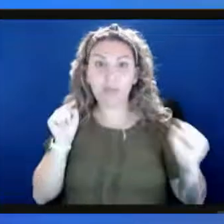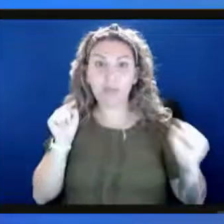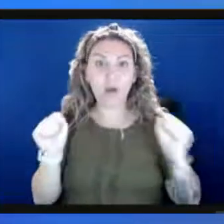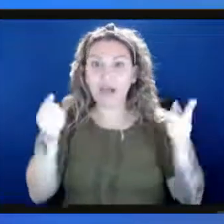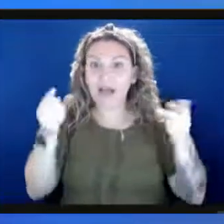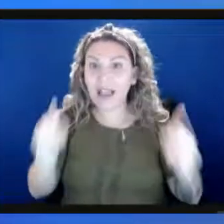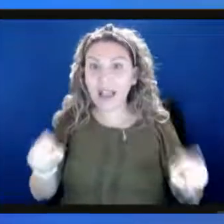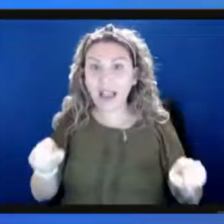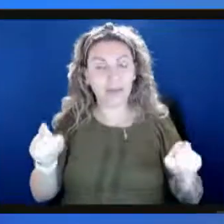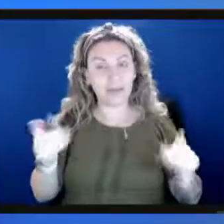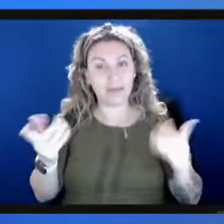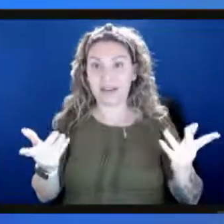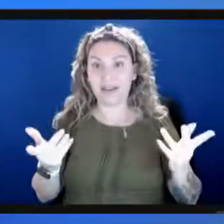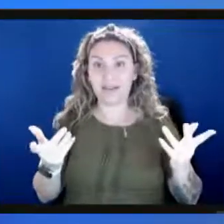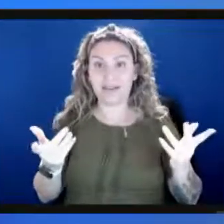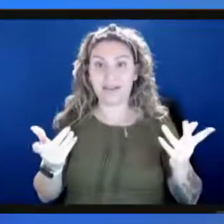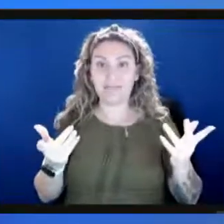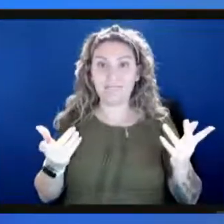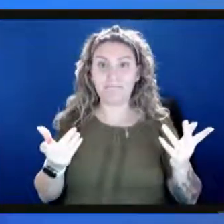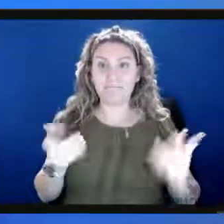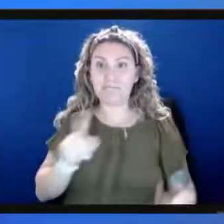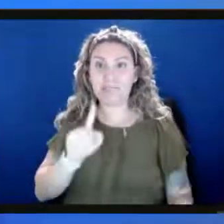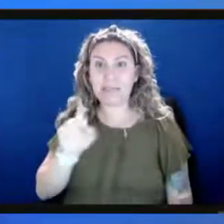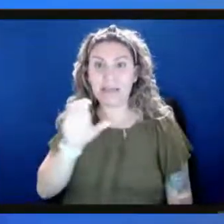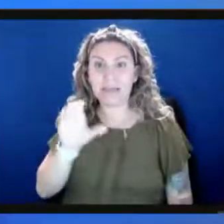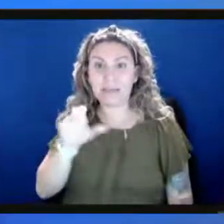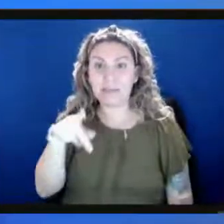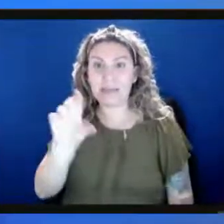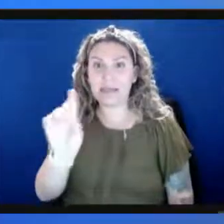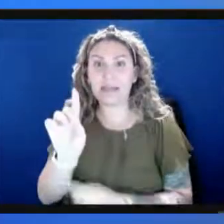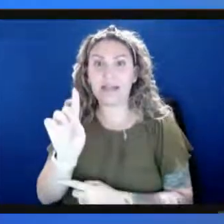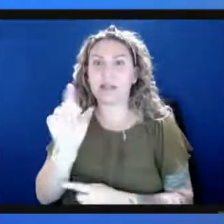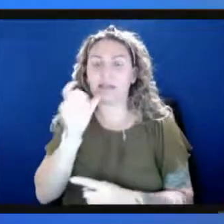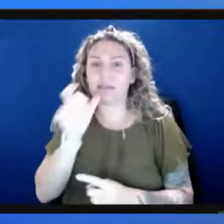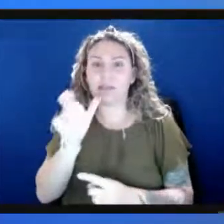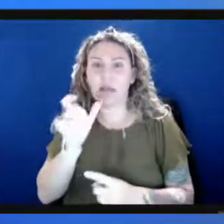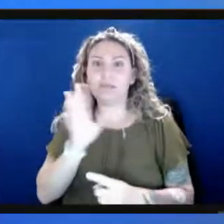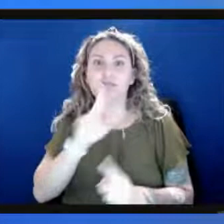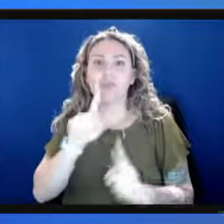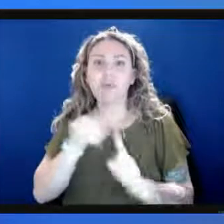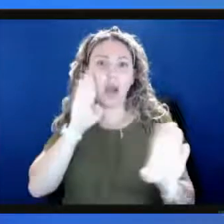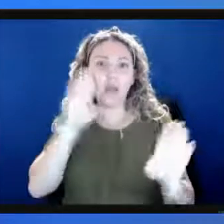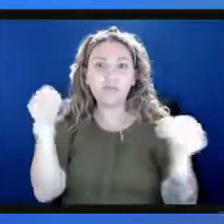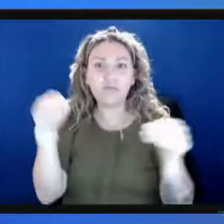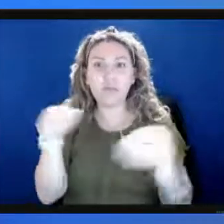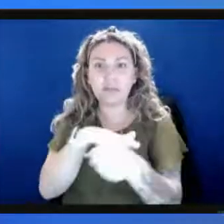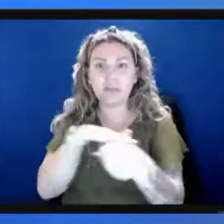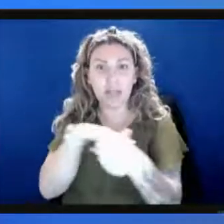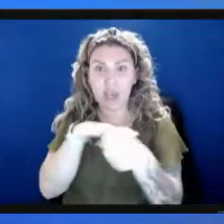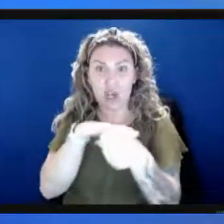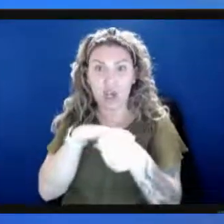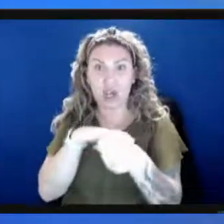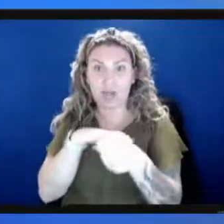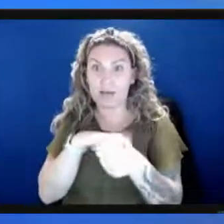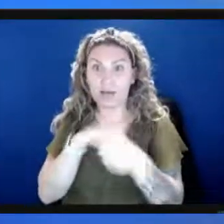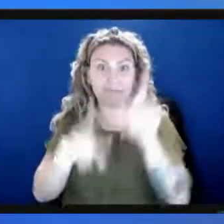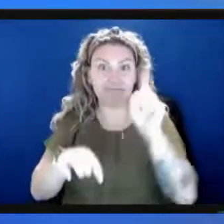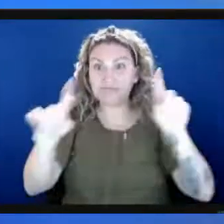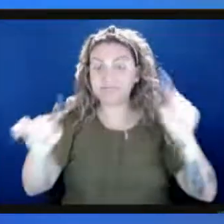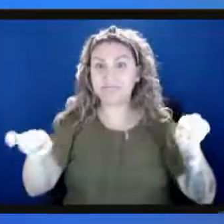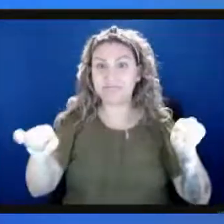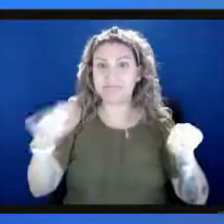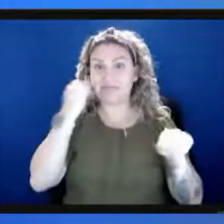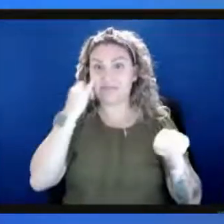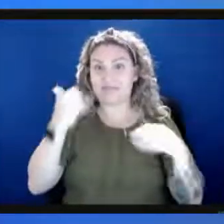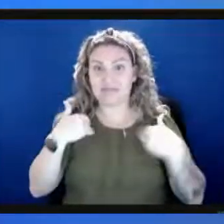think KCPD is talking about a targeted intervention for a certain area. If we're having this discussion right now